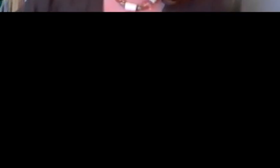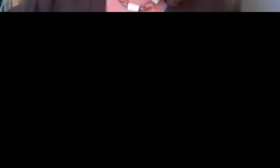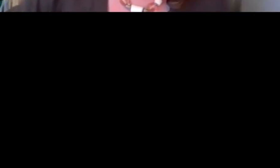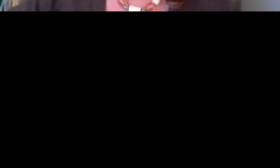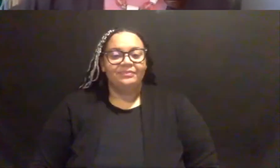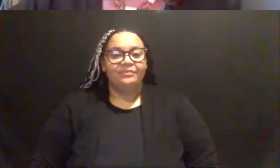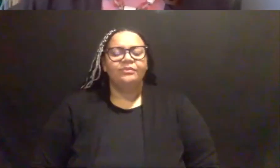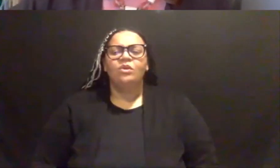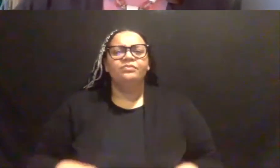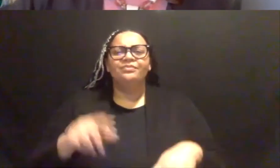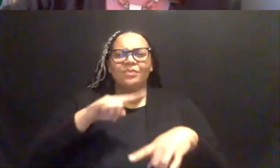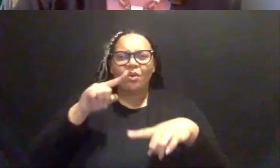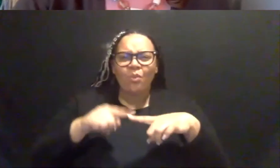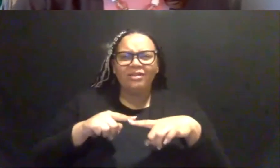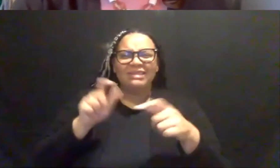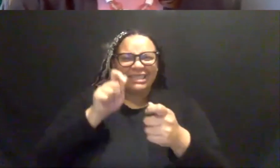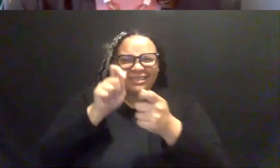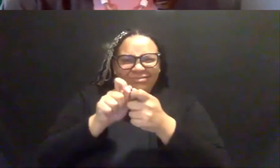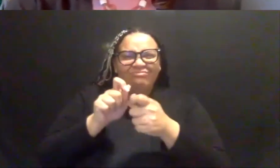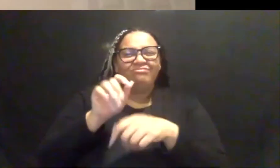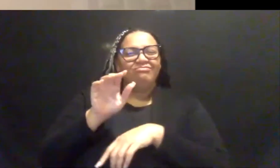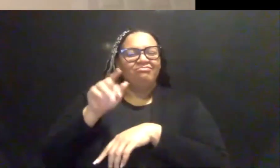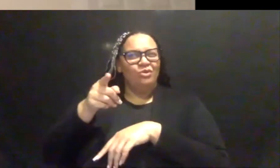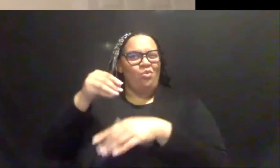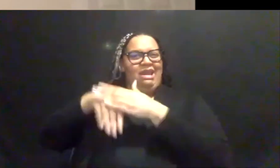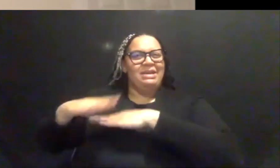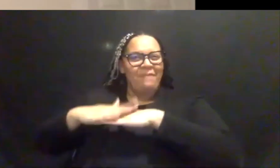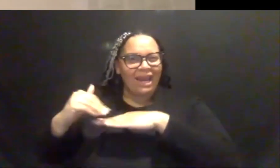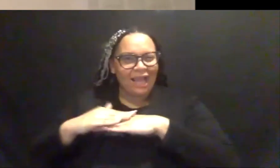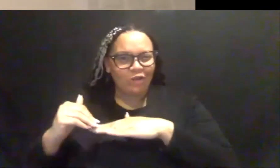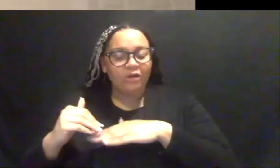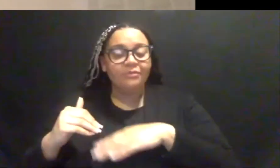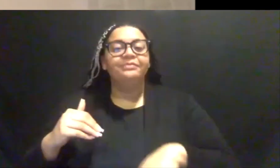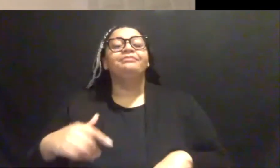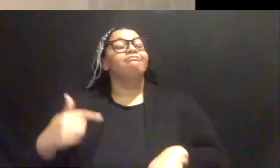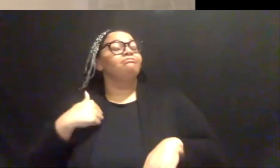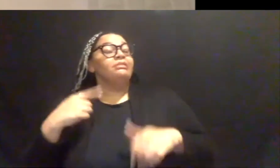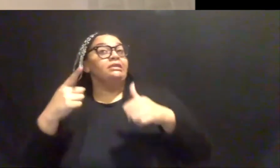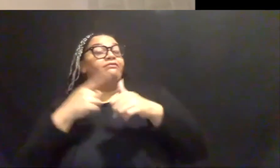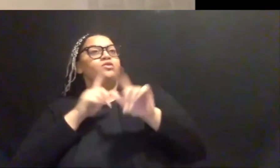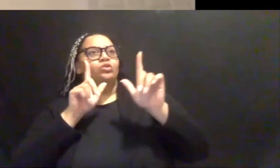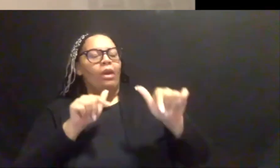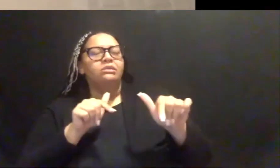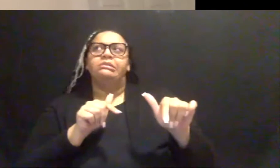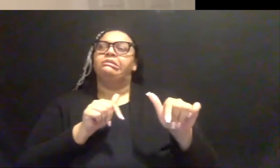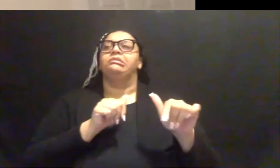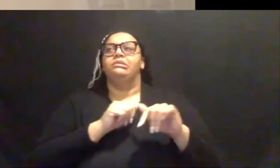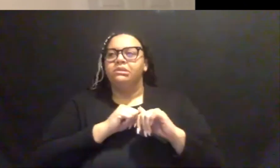So when exactly were you in Madagascar? So I first went, actually, it